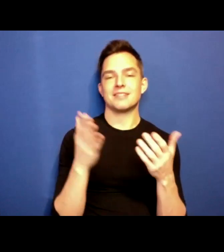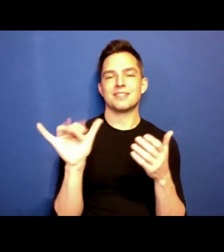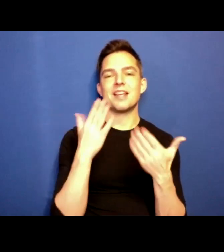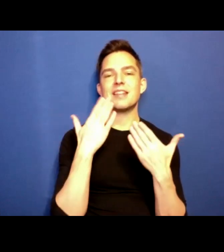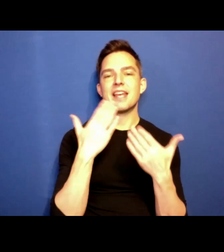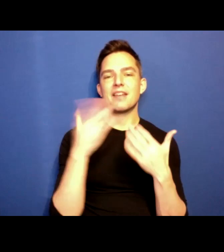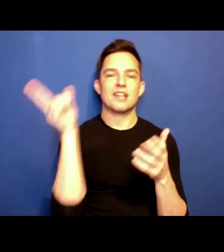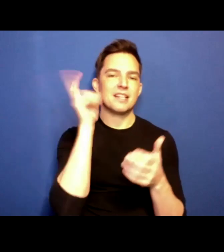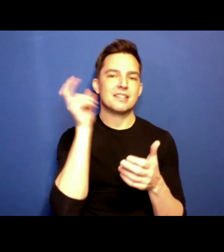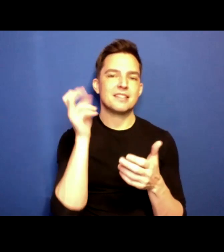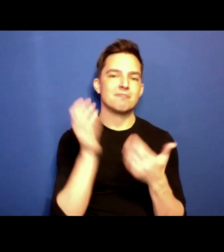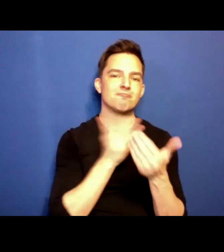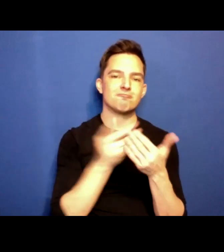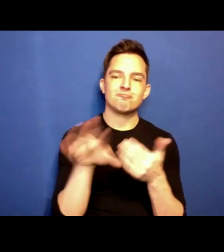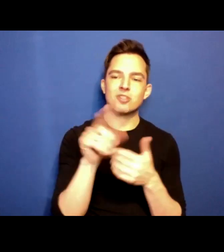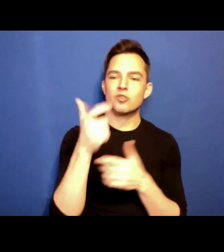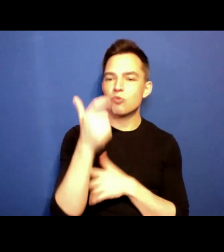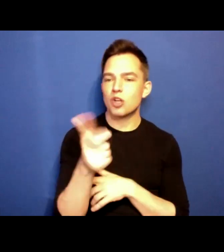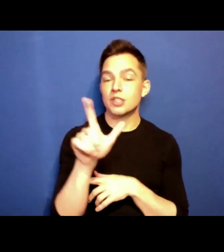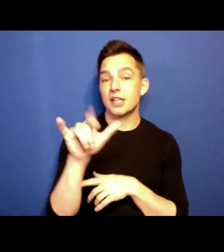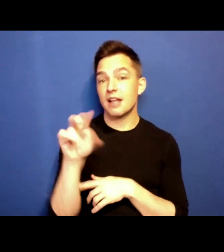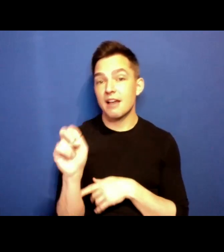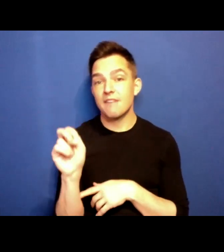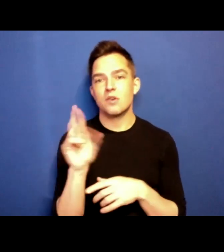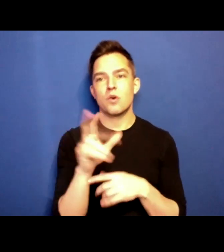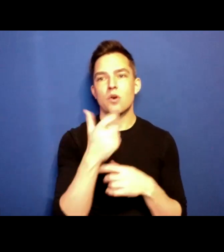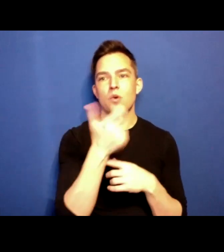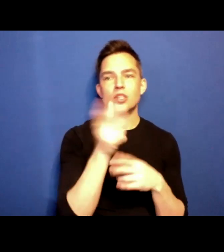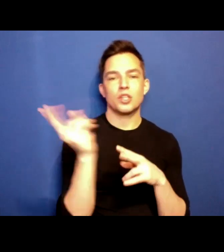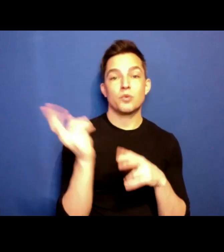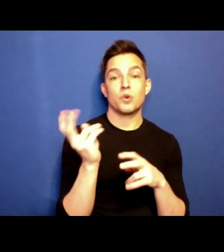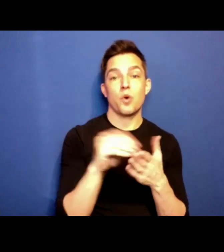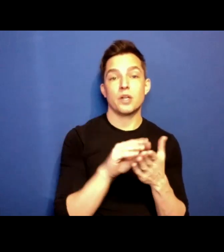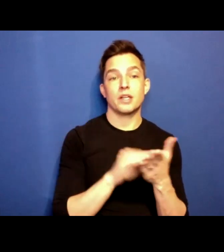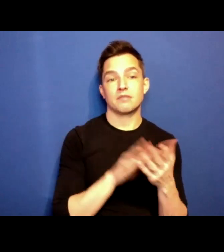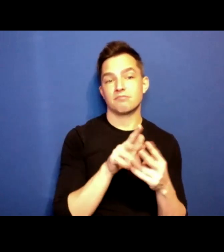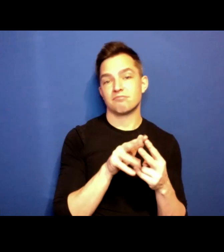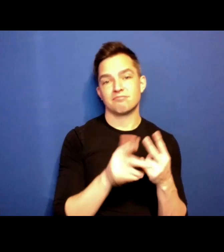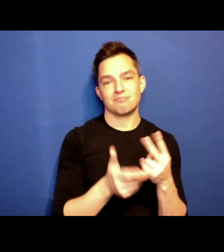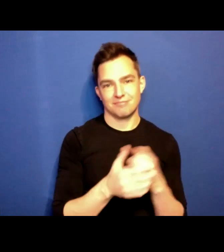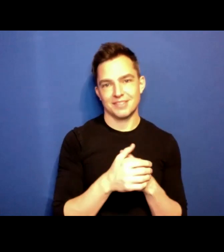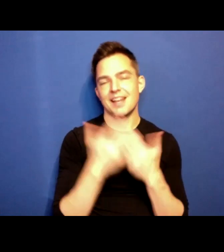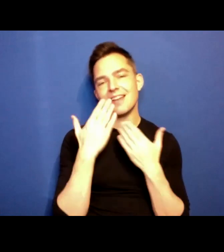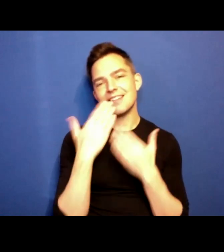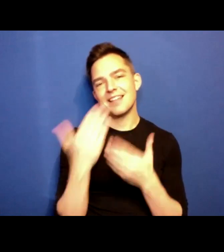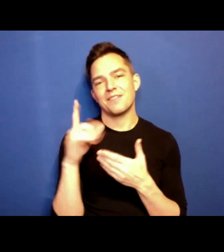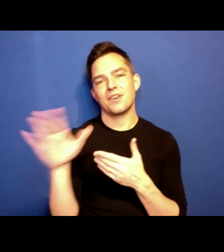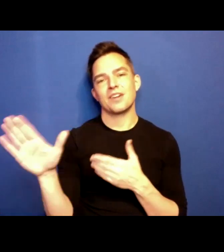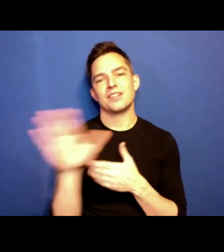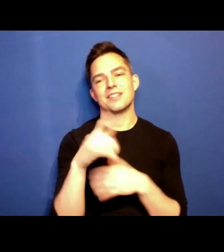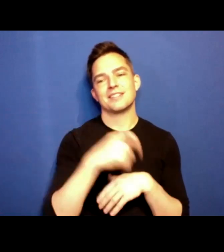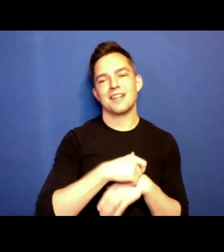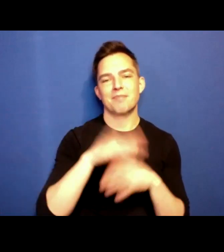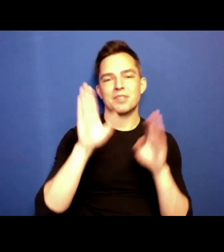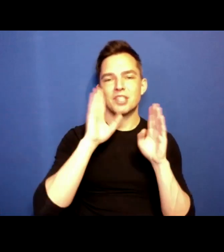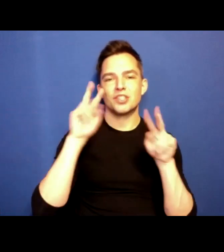for listening, whether you are watching live or watching the recording. And thank you for your time and